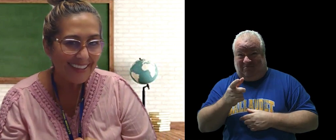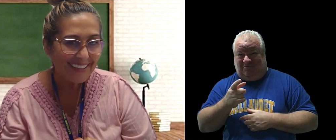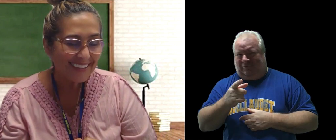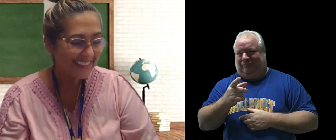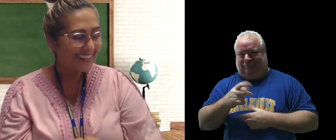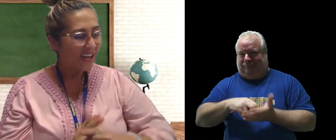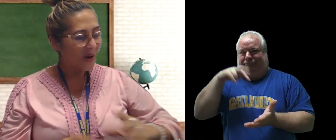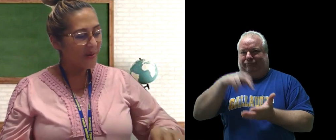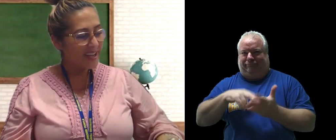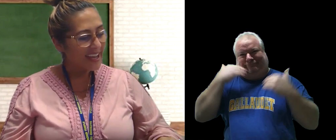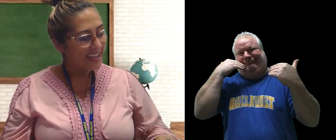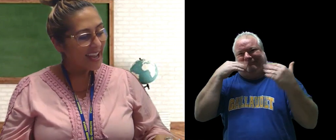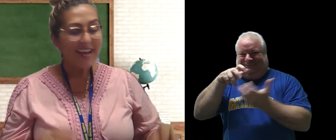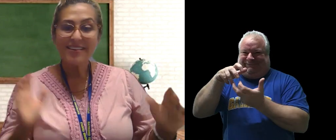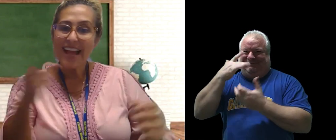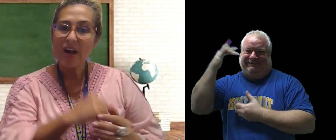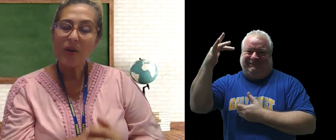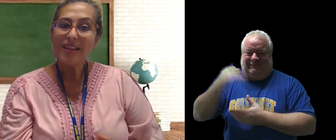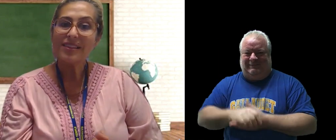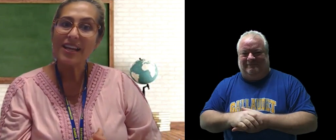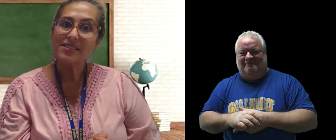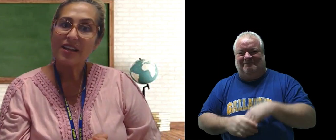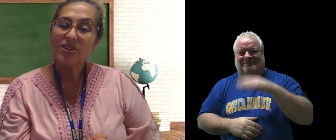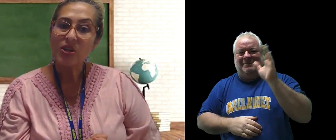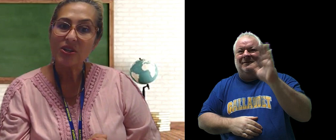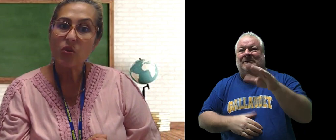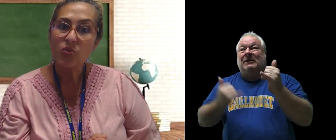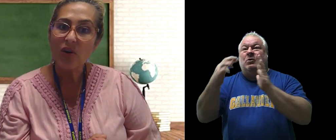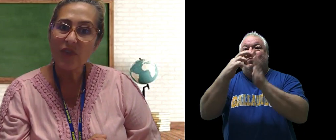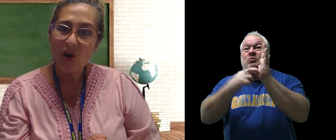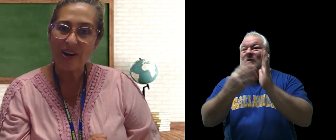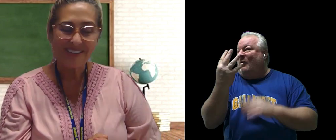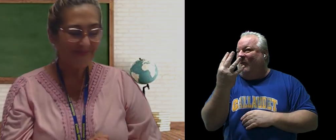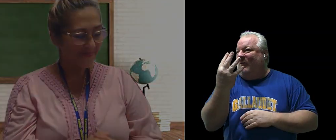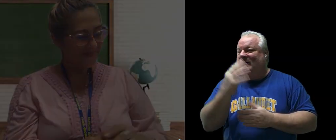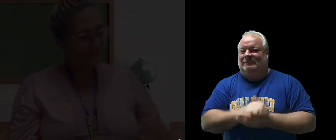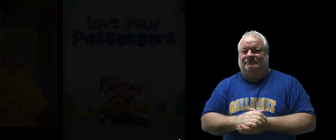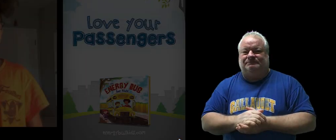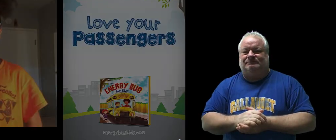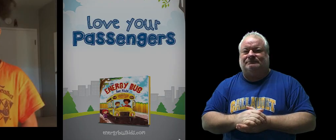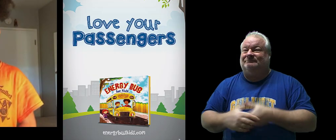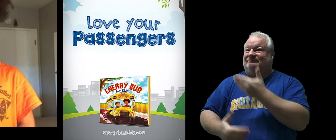sad. Okay, and now let's learn Rule 4.